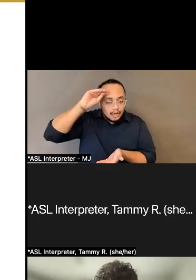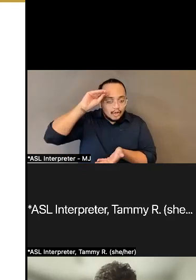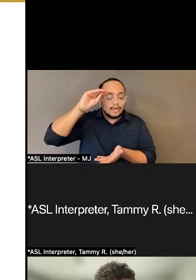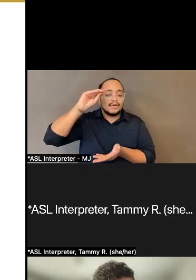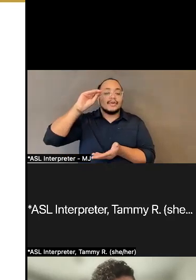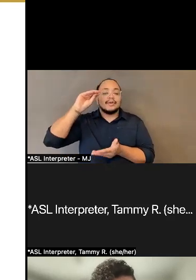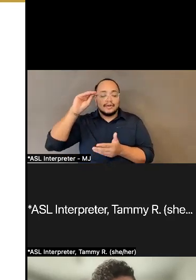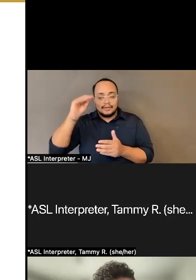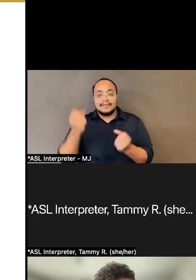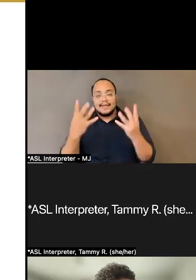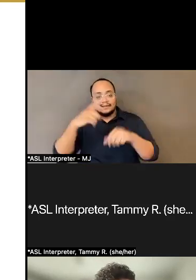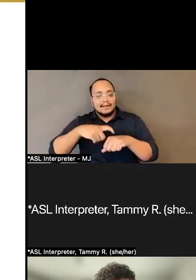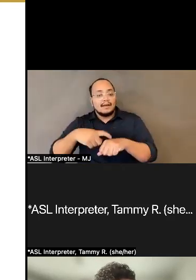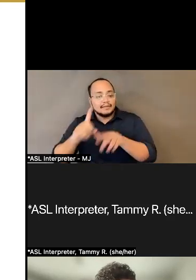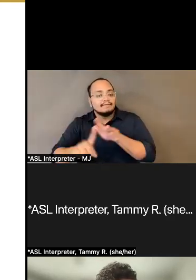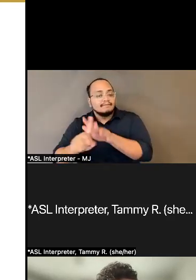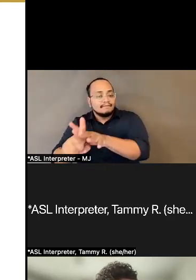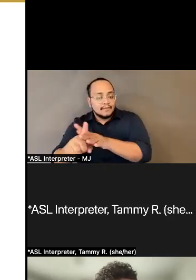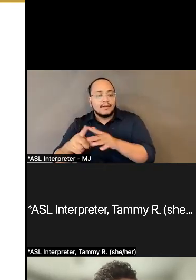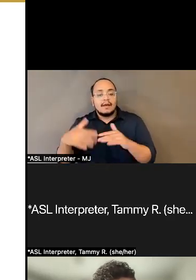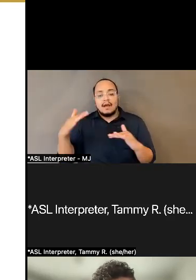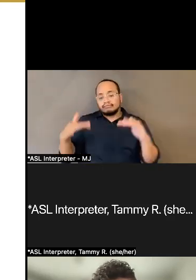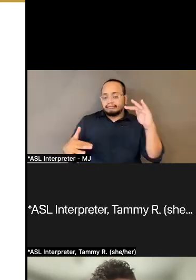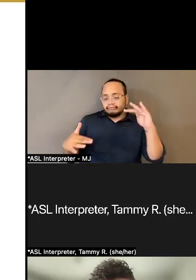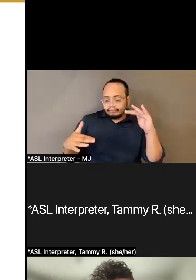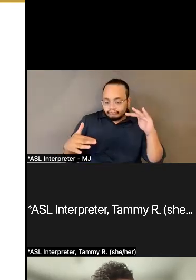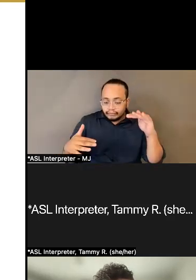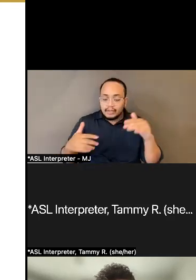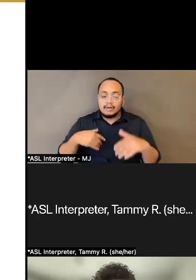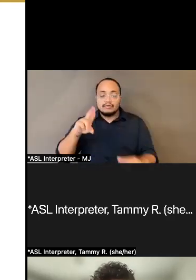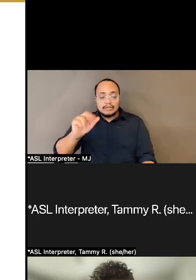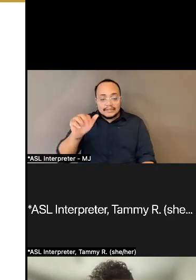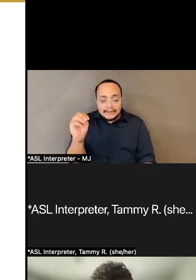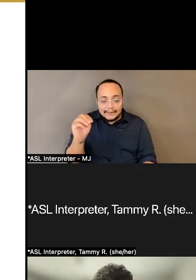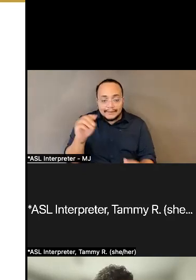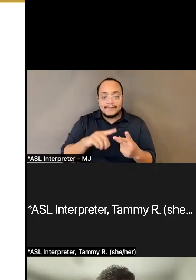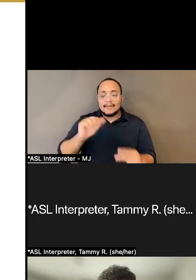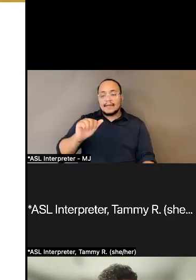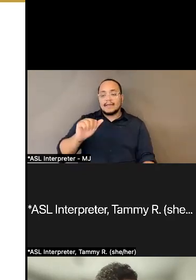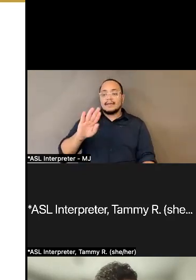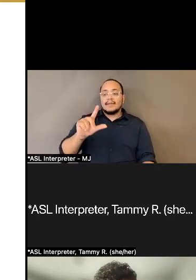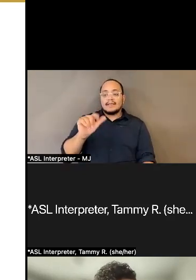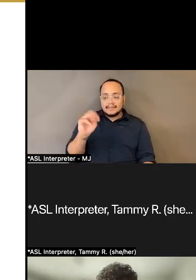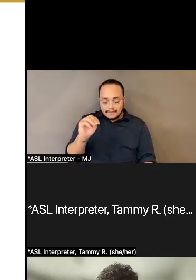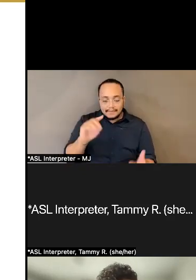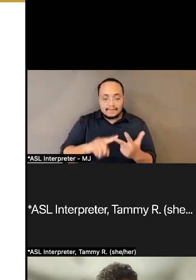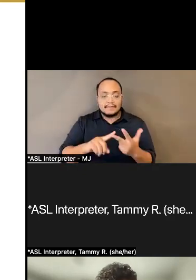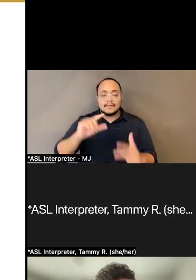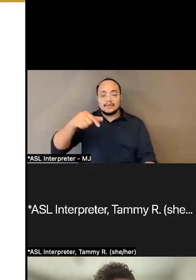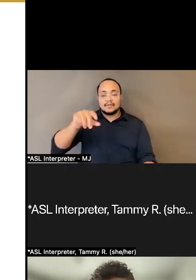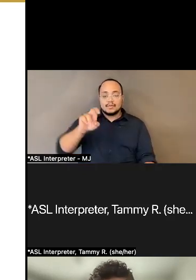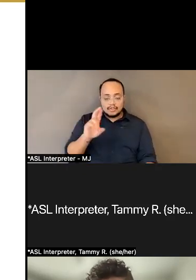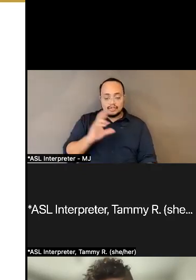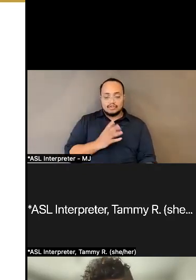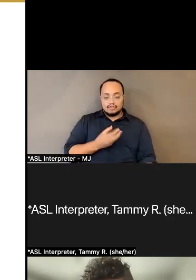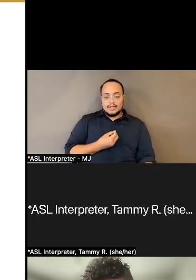once in this discussion about the disproportionate impact of racism, ableism, queer and transphobia